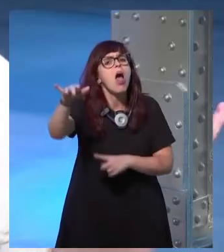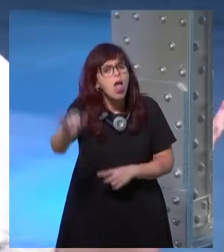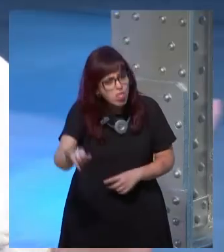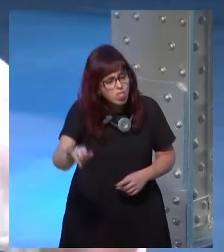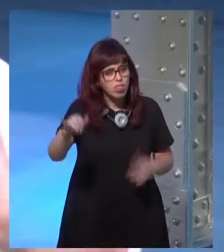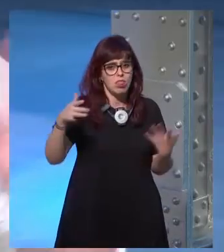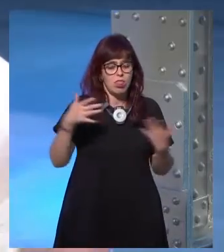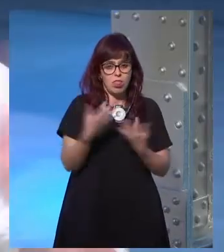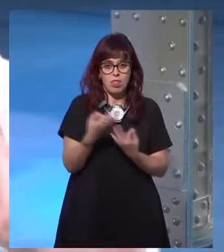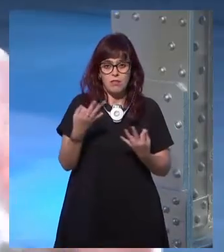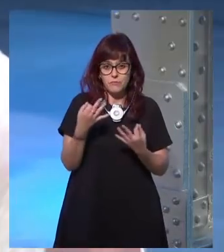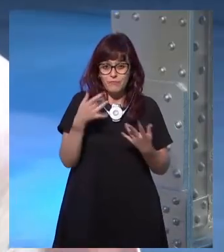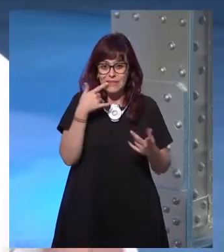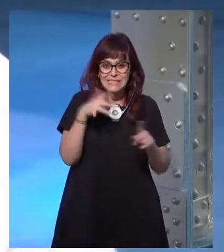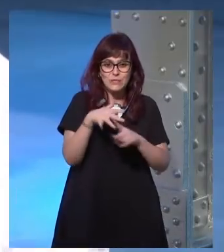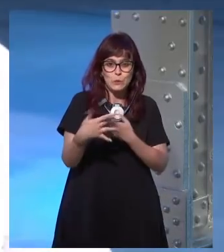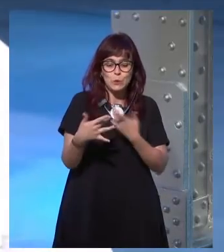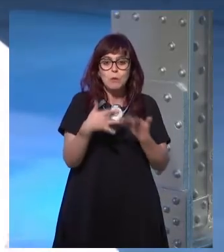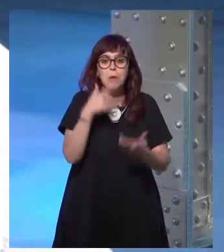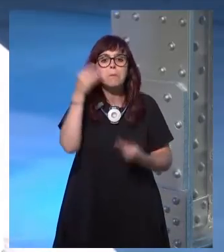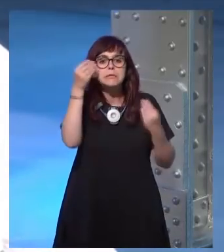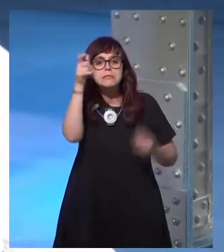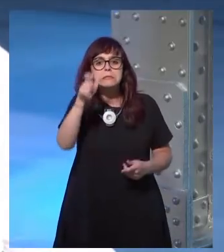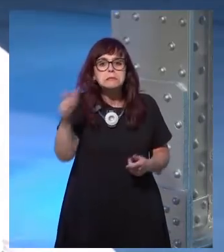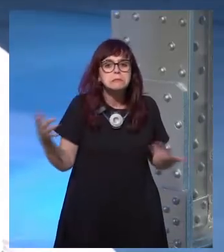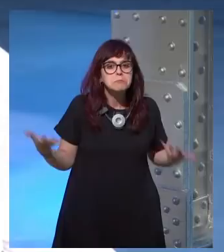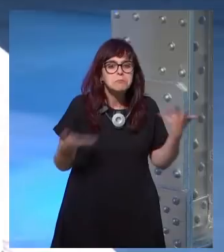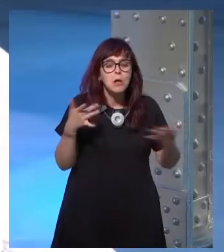Margaret Atwood. don't get started with me.